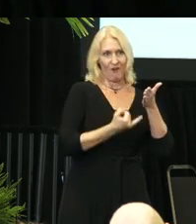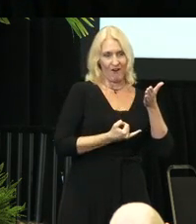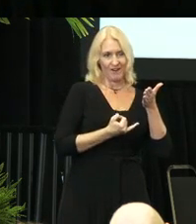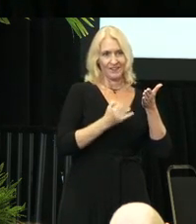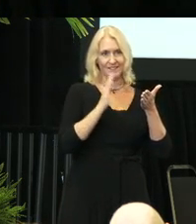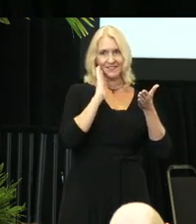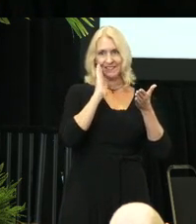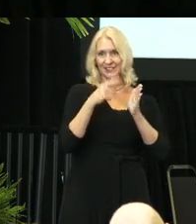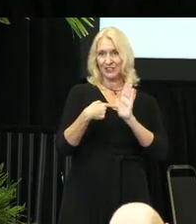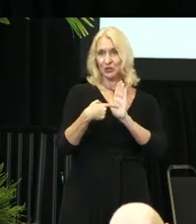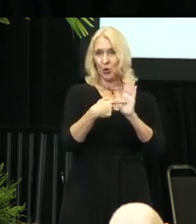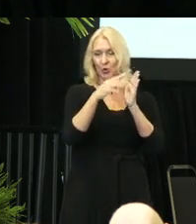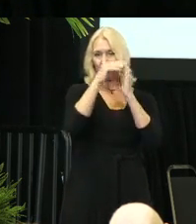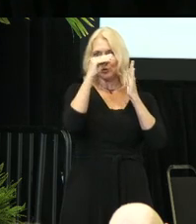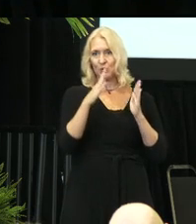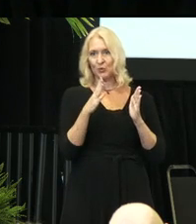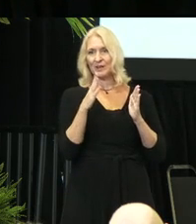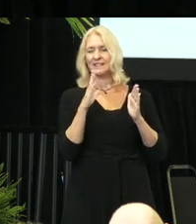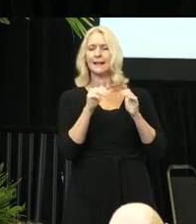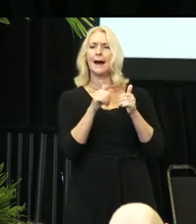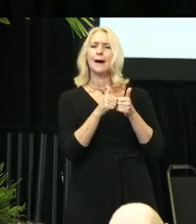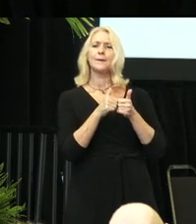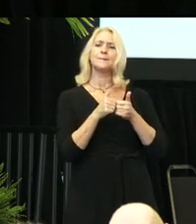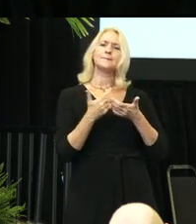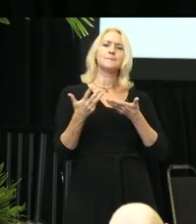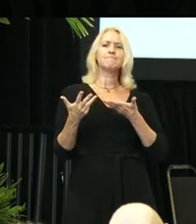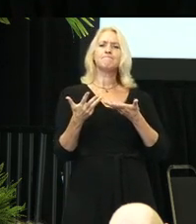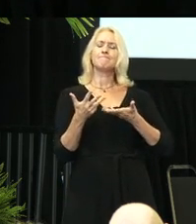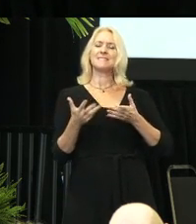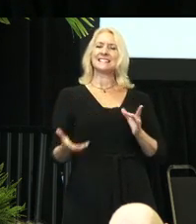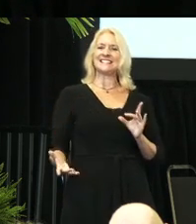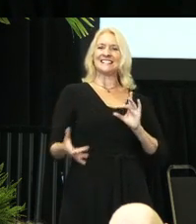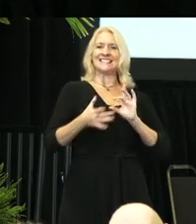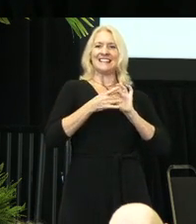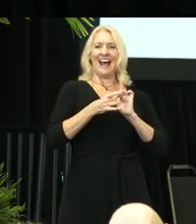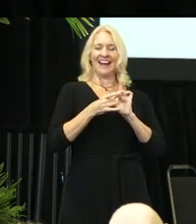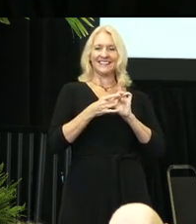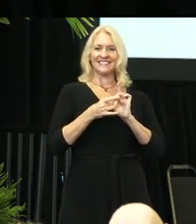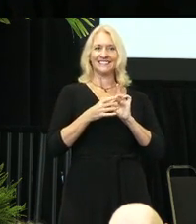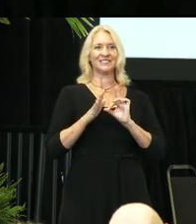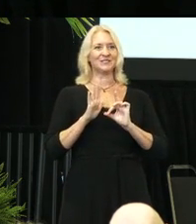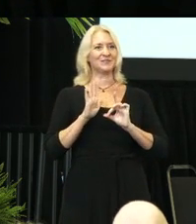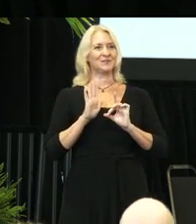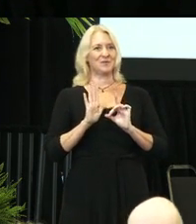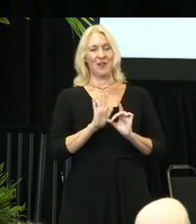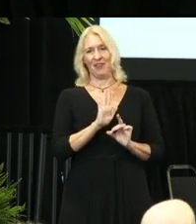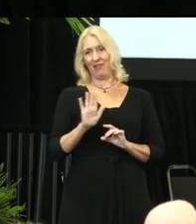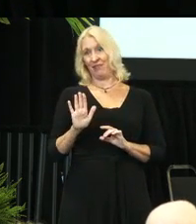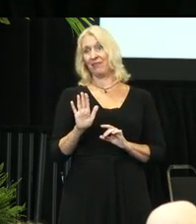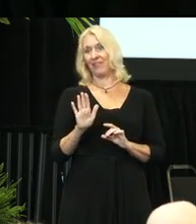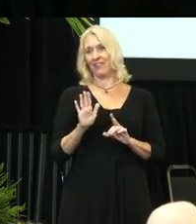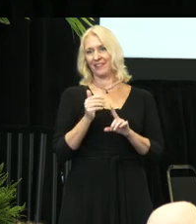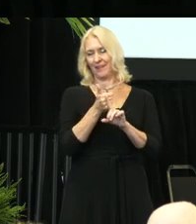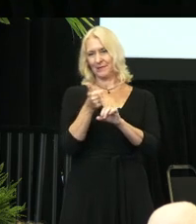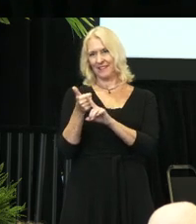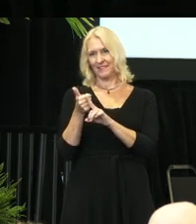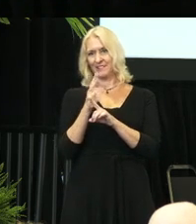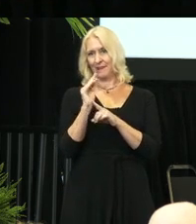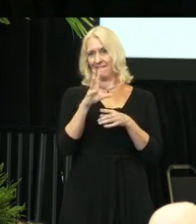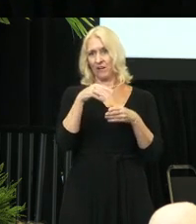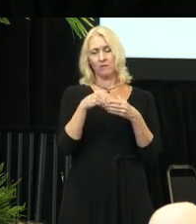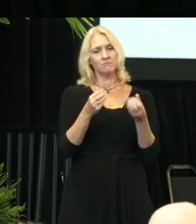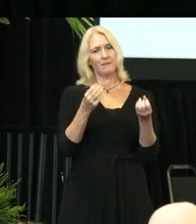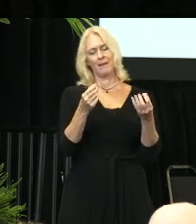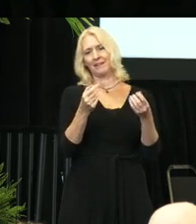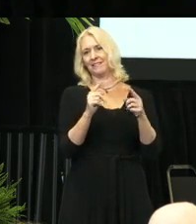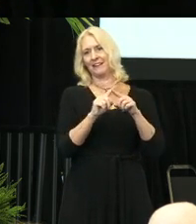meaning and connect with the essence of our being. There are so many more examples I can share